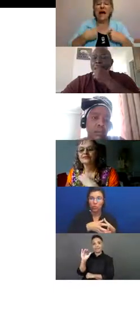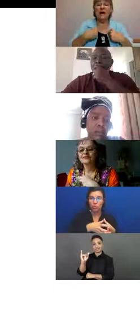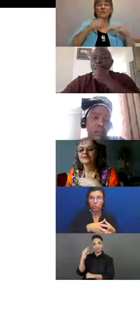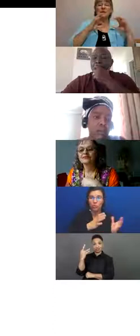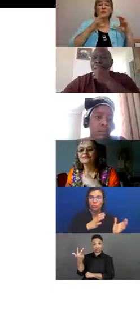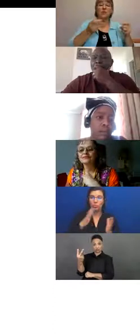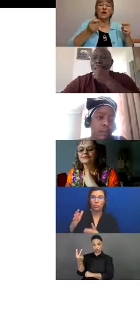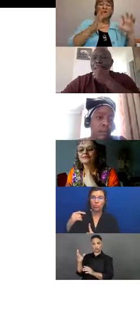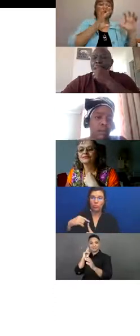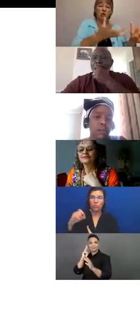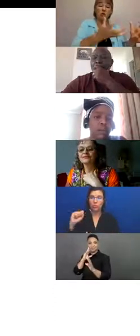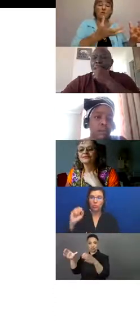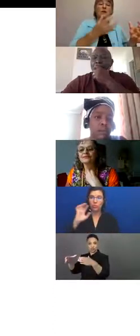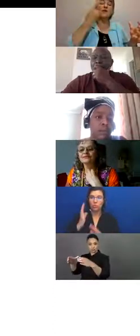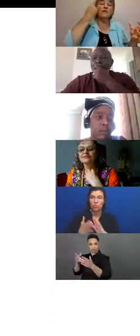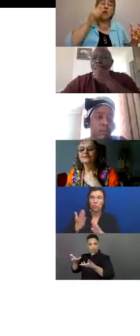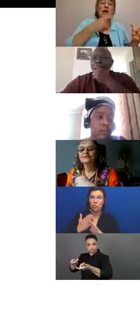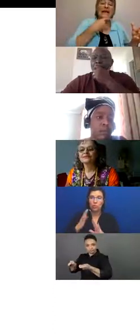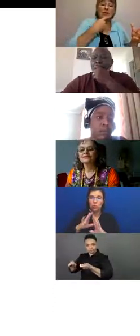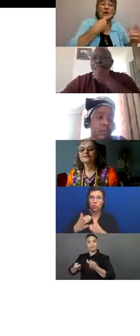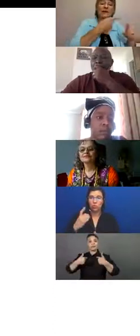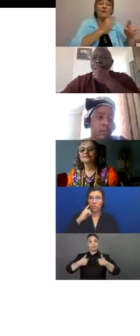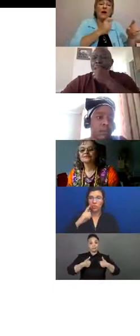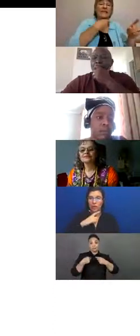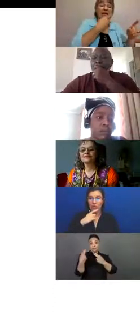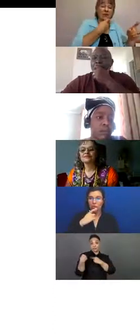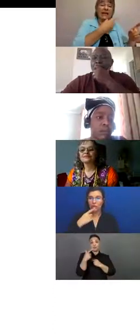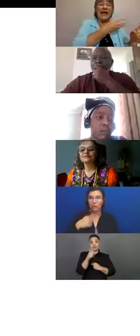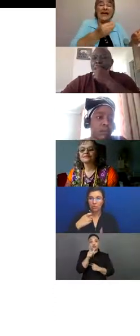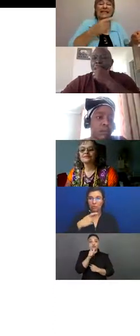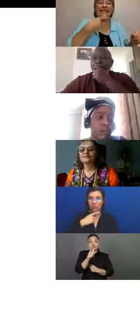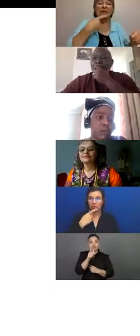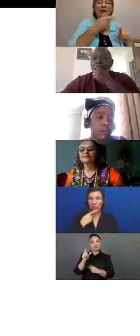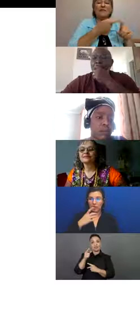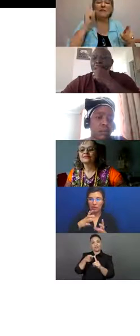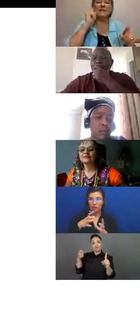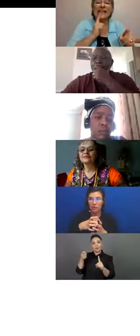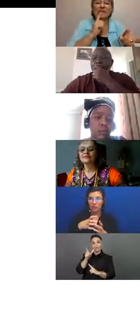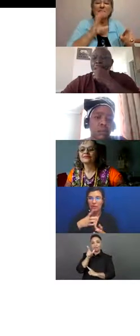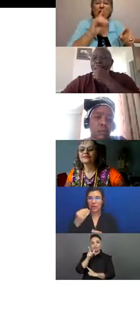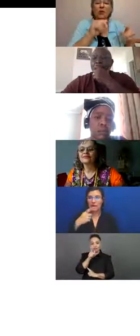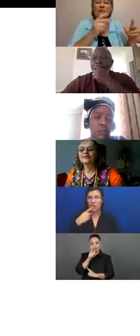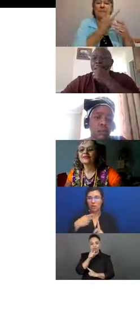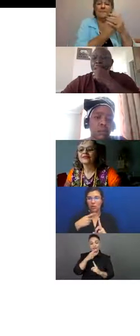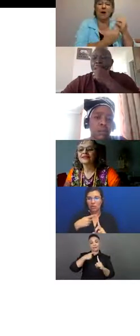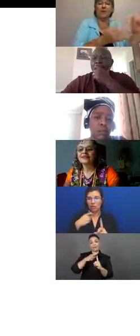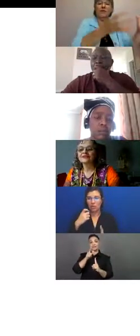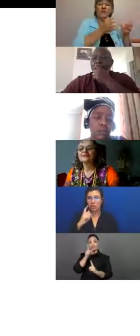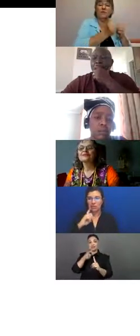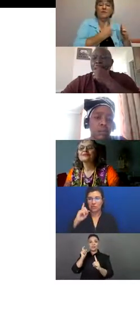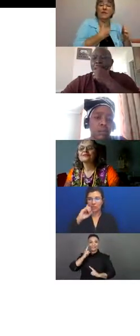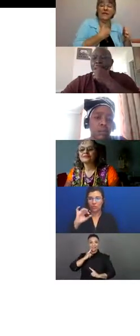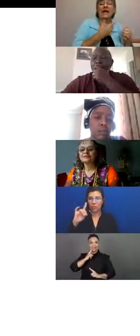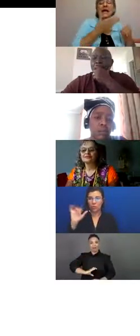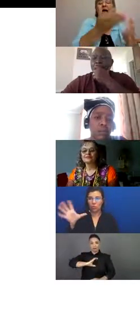and I will be running a group for hearing from hearing and hearing from deaf Codas, both